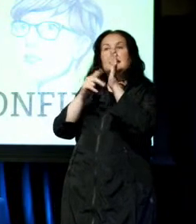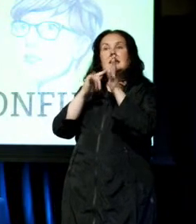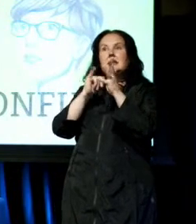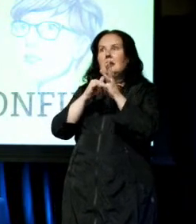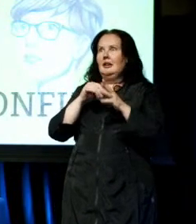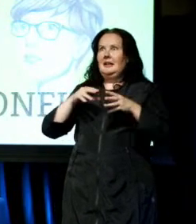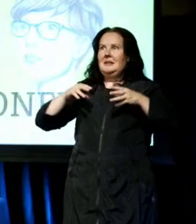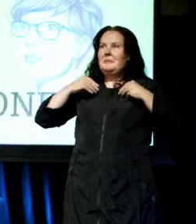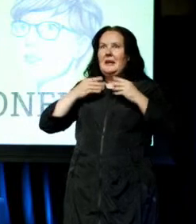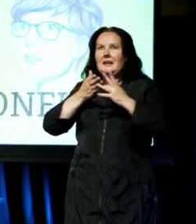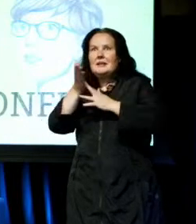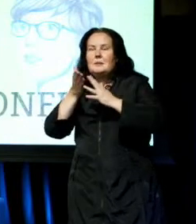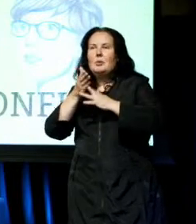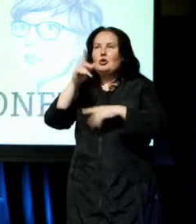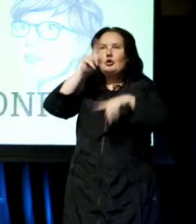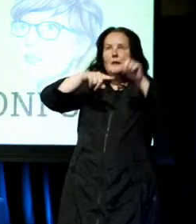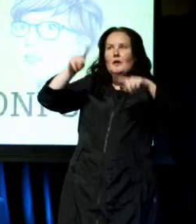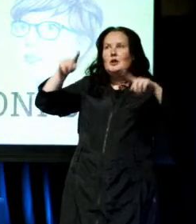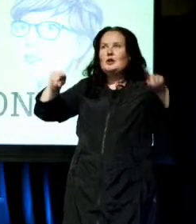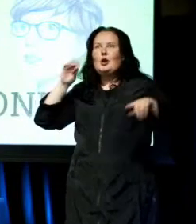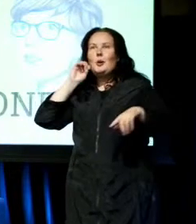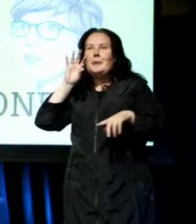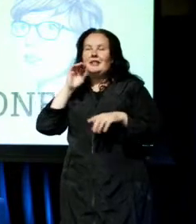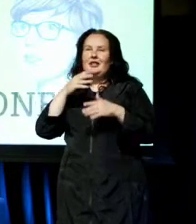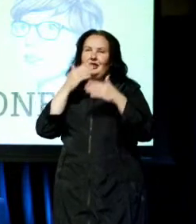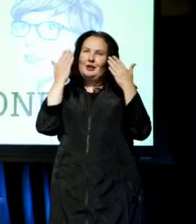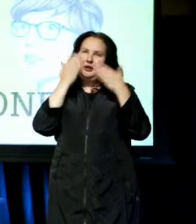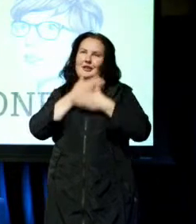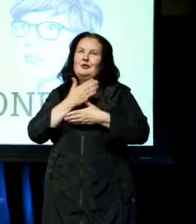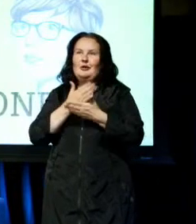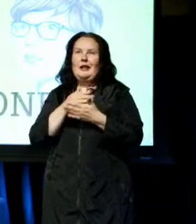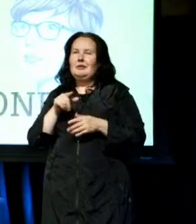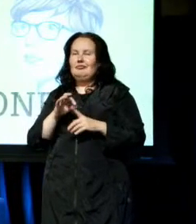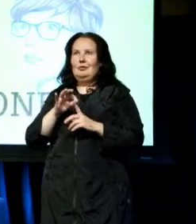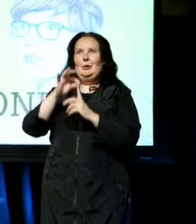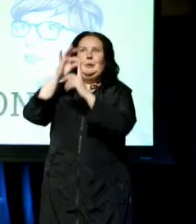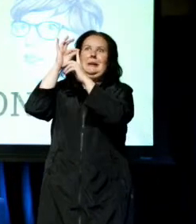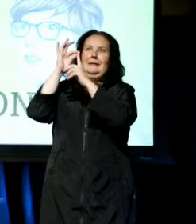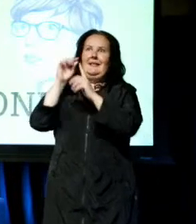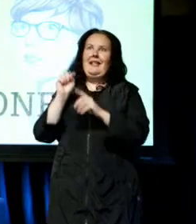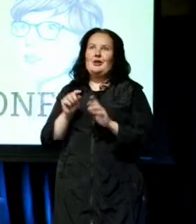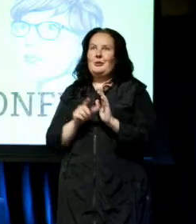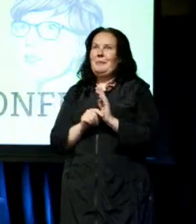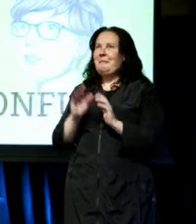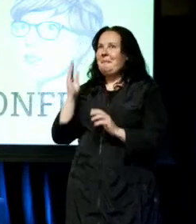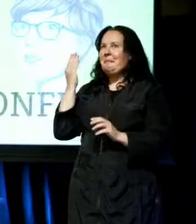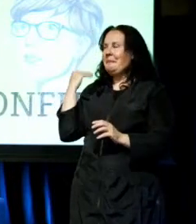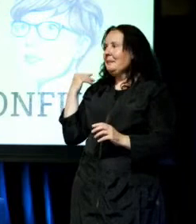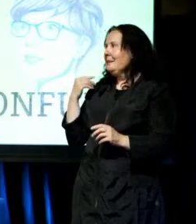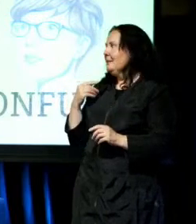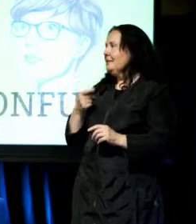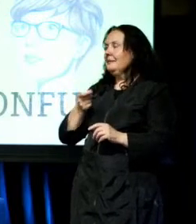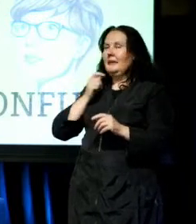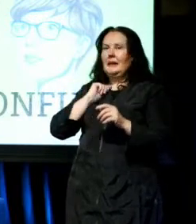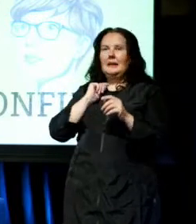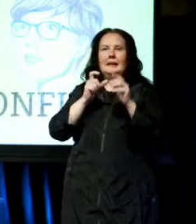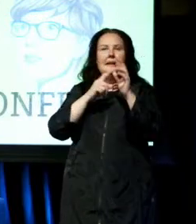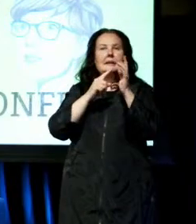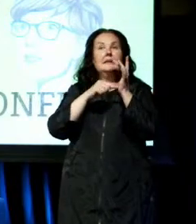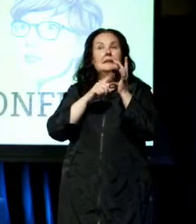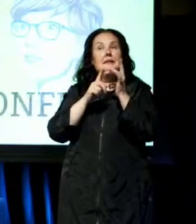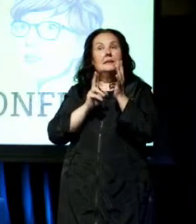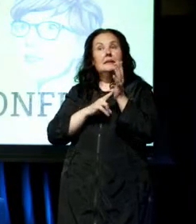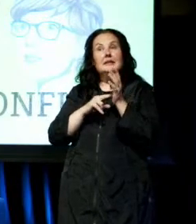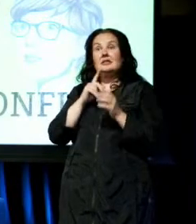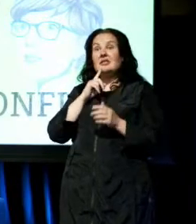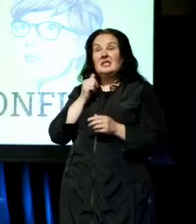comedy night, which at the time was unique. I feel like it's still kind of unique. A little bit.